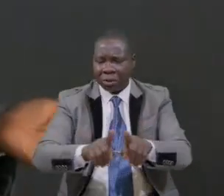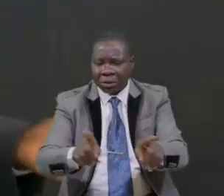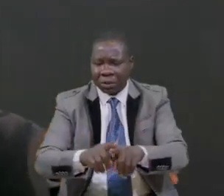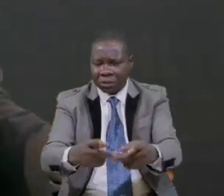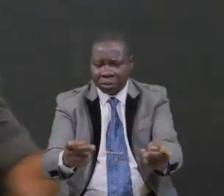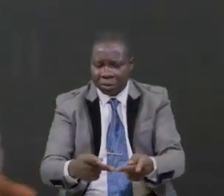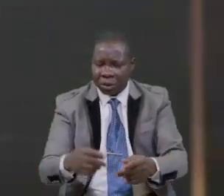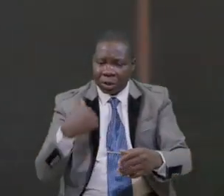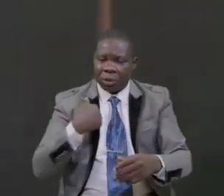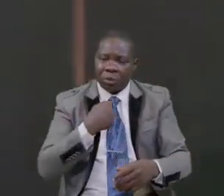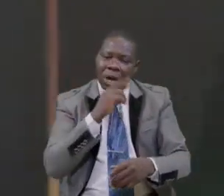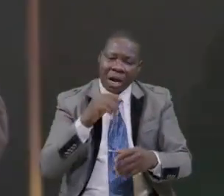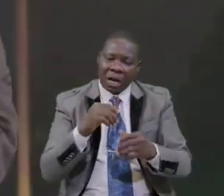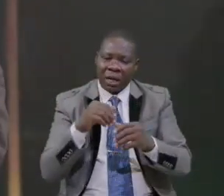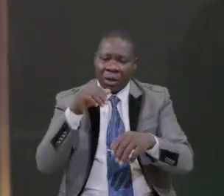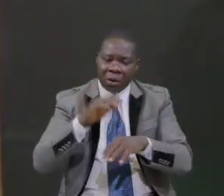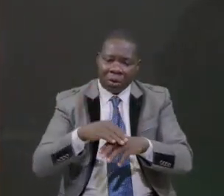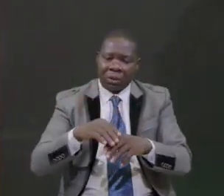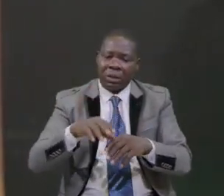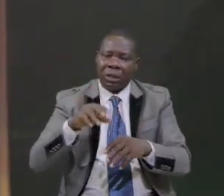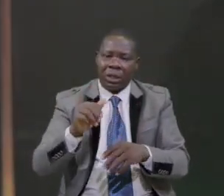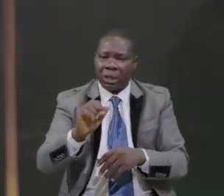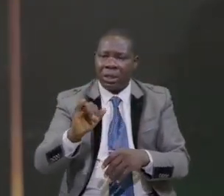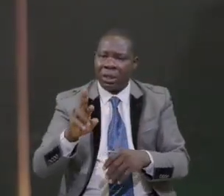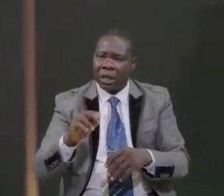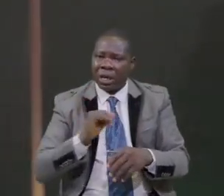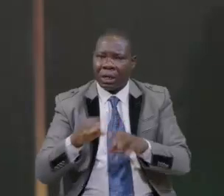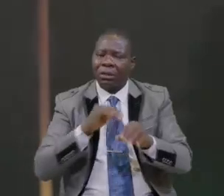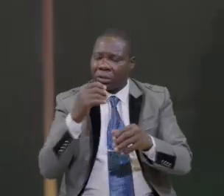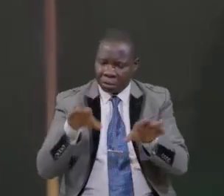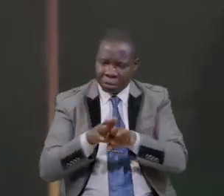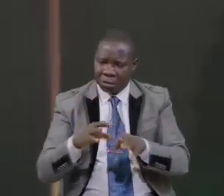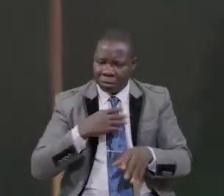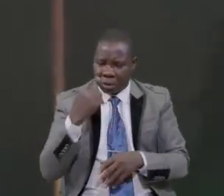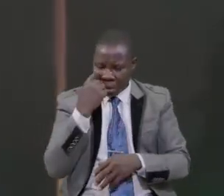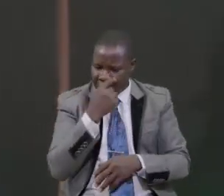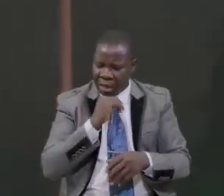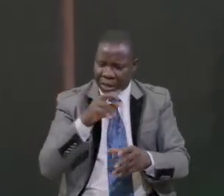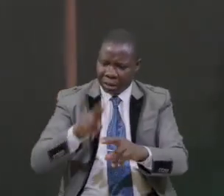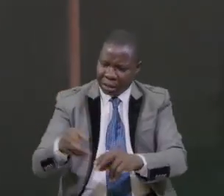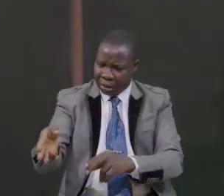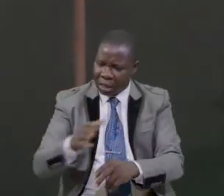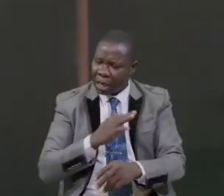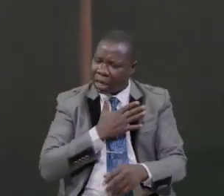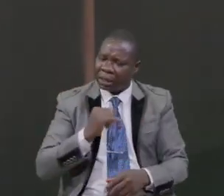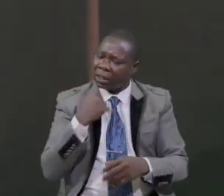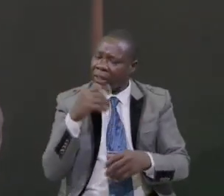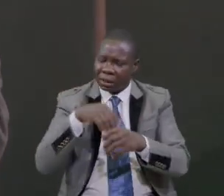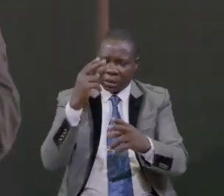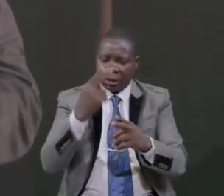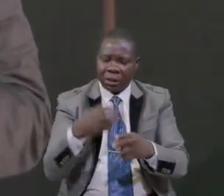I sat there in front of her. I said, in the name of Jesus, let healing come upon